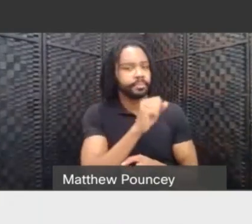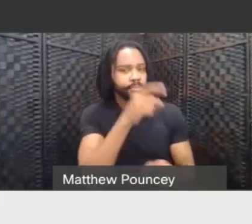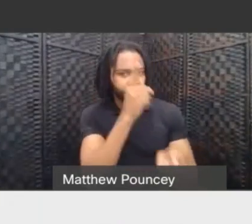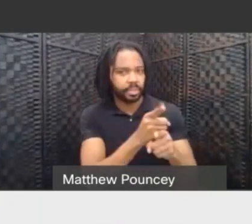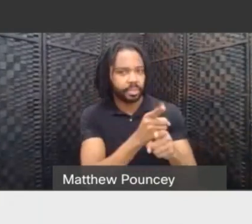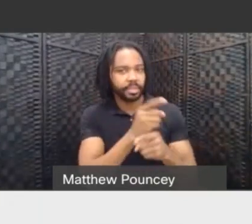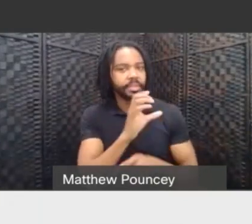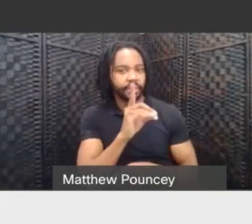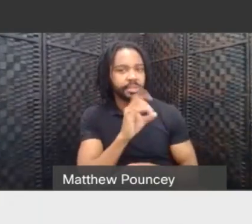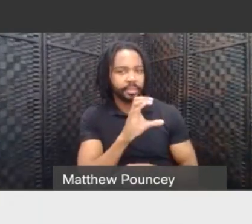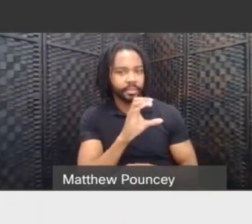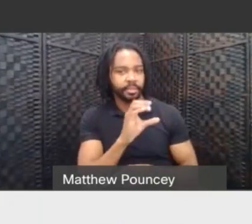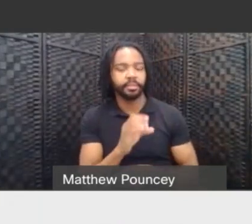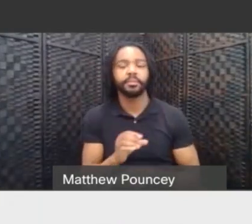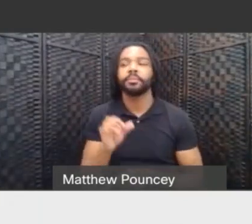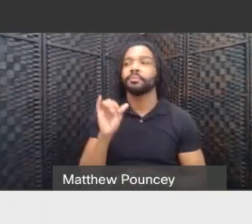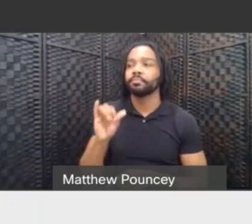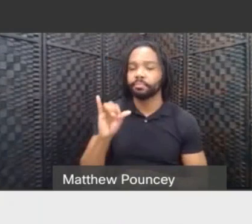Yep. Which